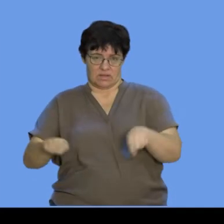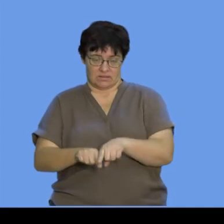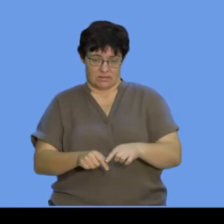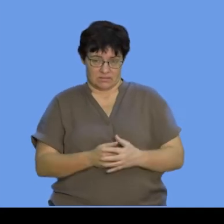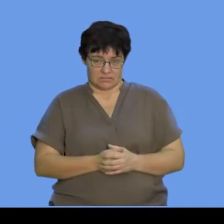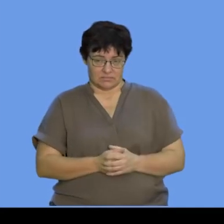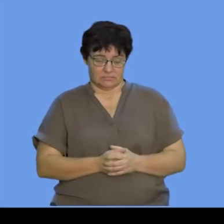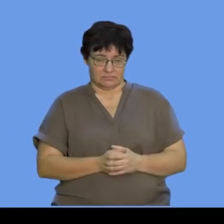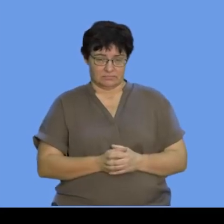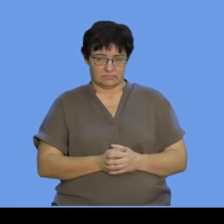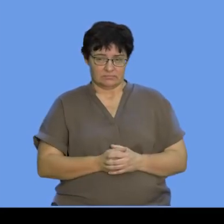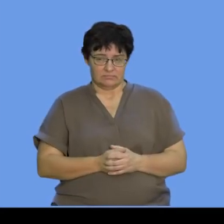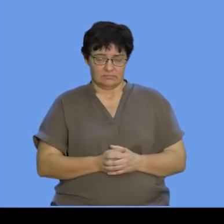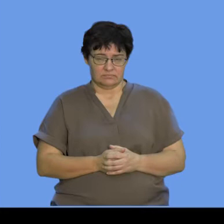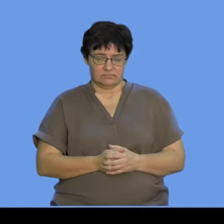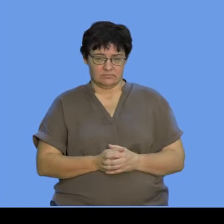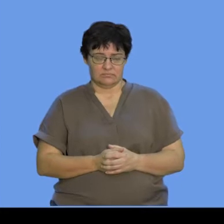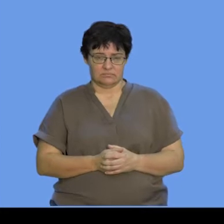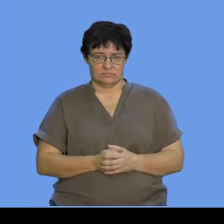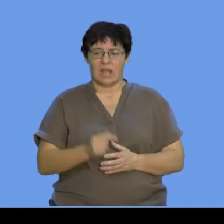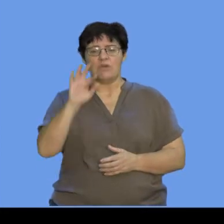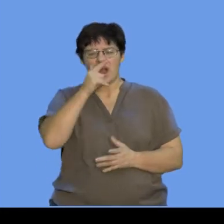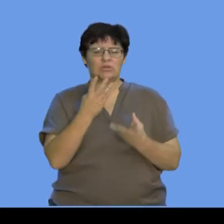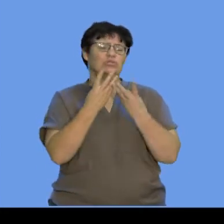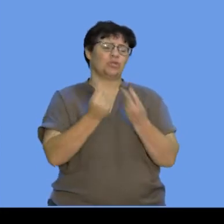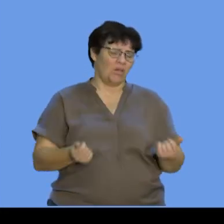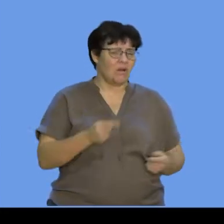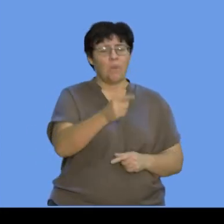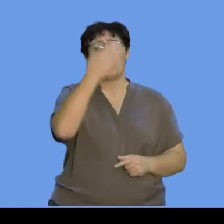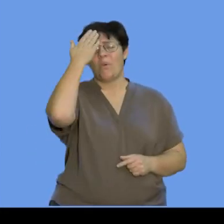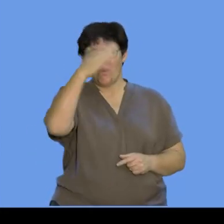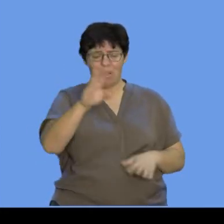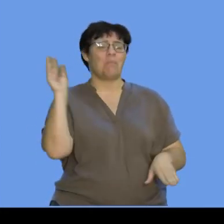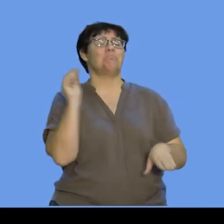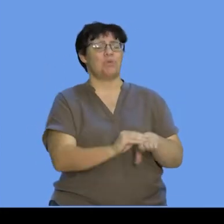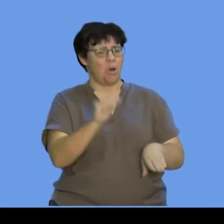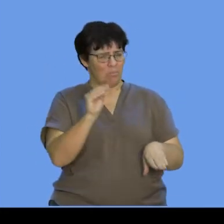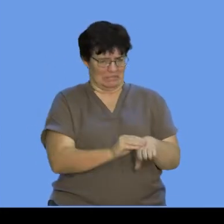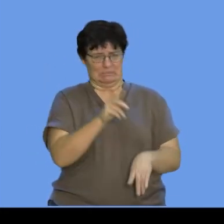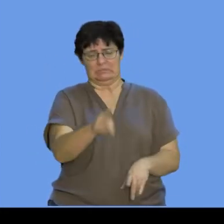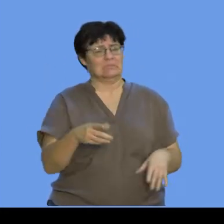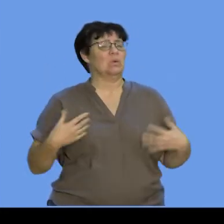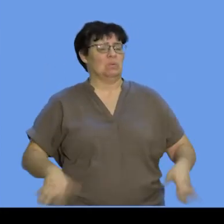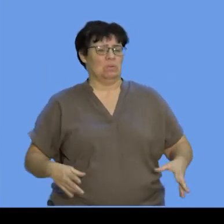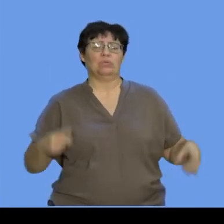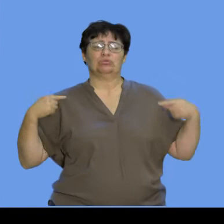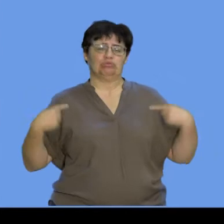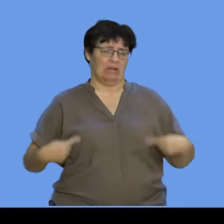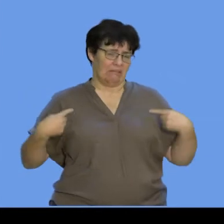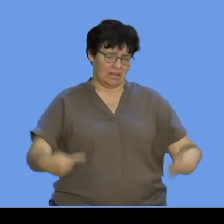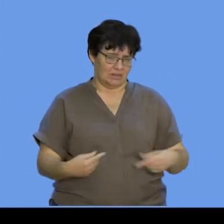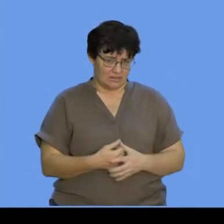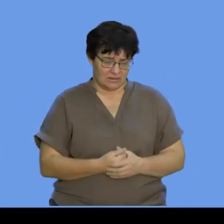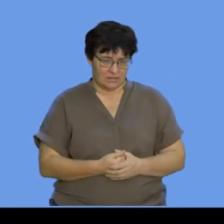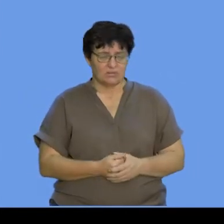triangle. Now when solving some riders, guys, because I know this is one of the problems that you guys are dealing with, I then said, no,